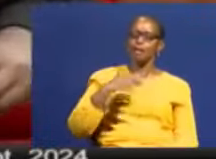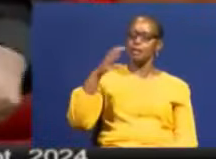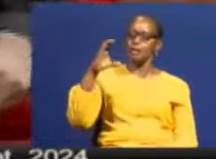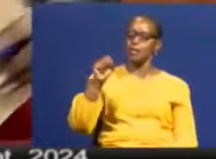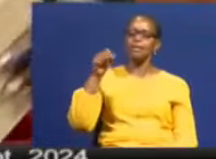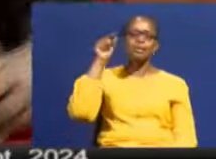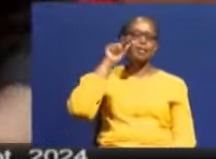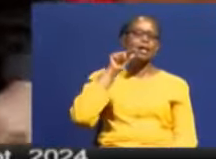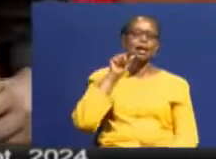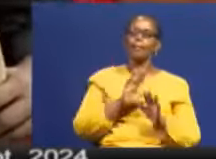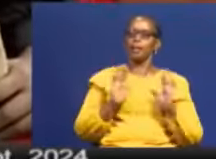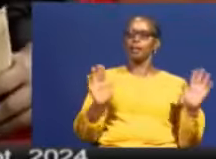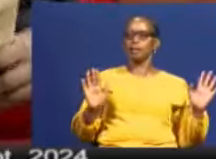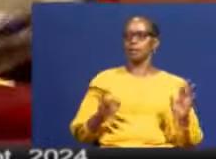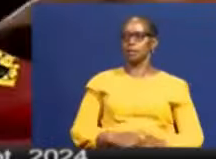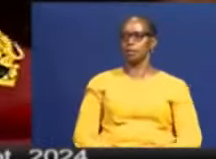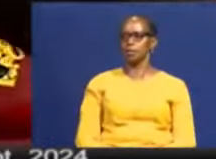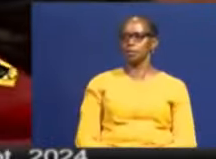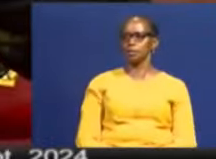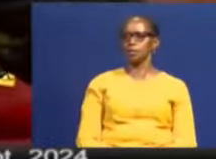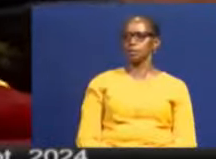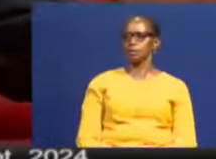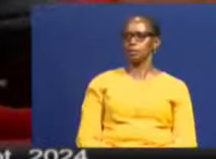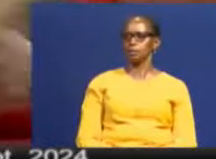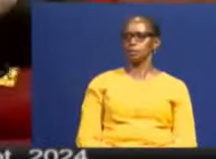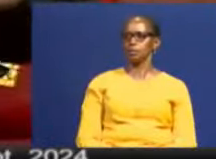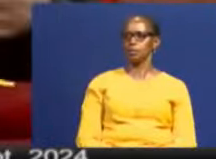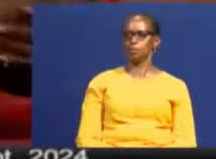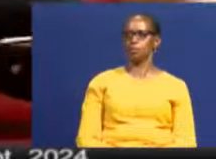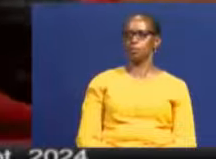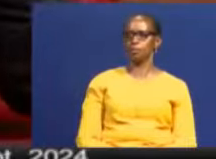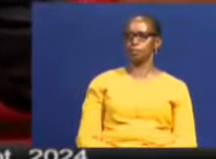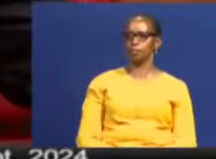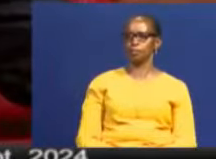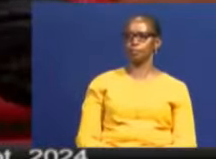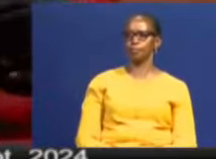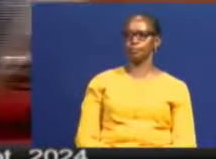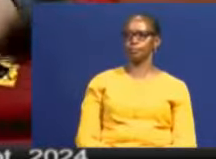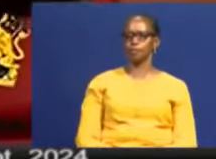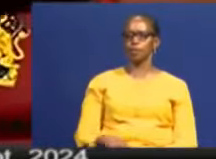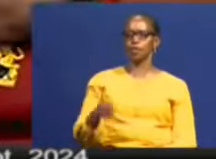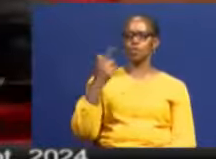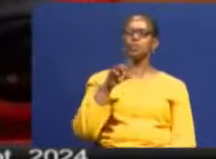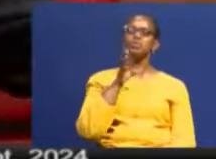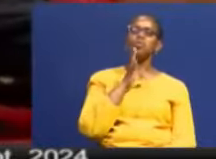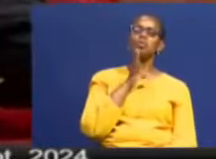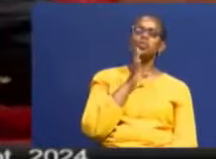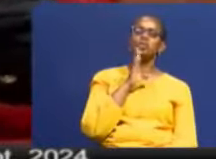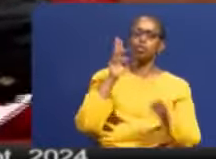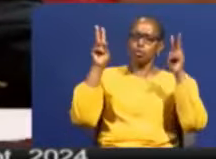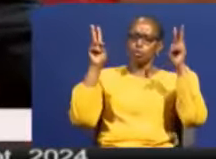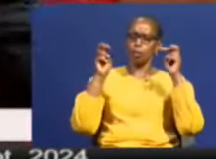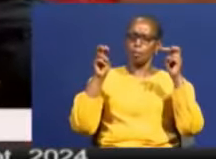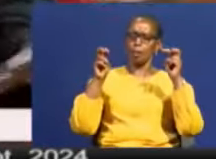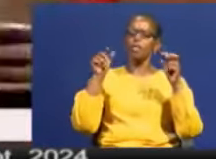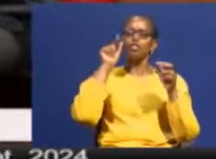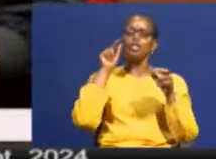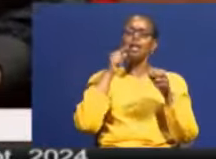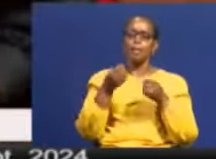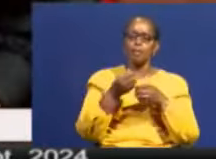for gender in office. We keep on talking about gender mainstreaming, helping our young girls and